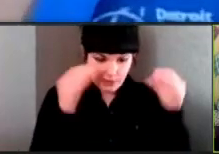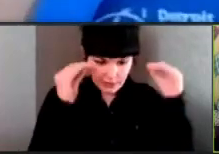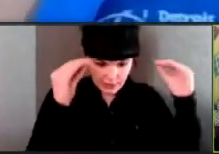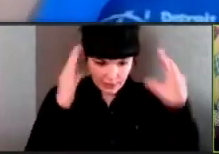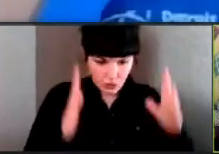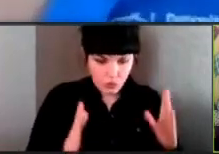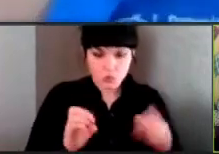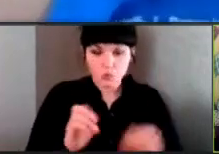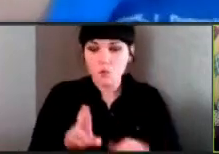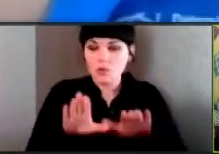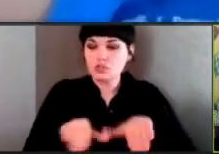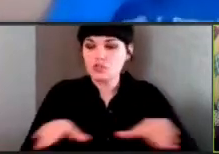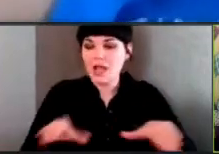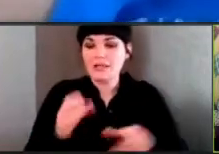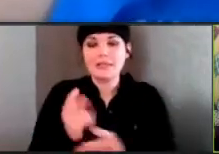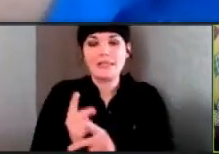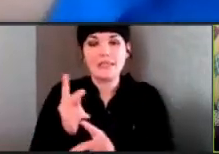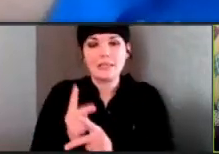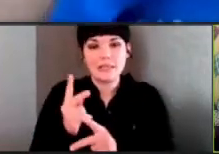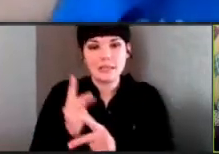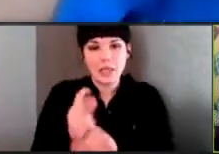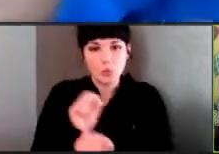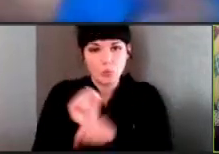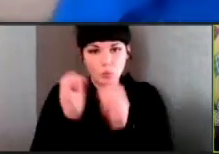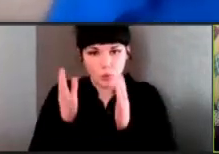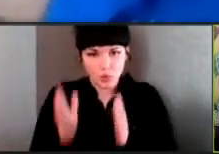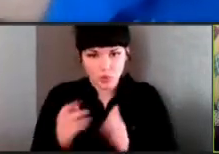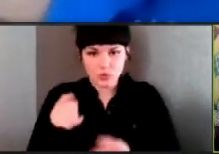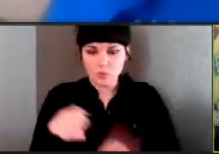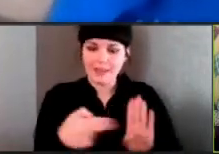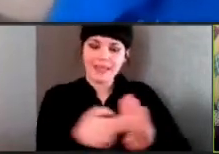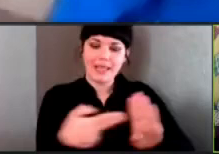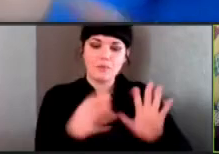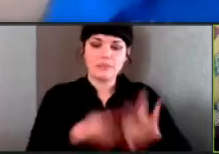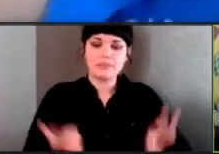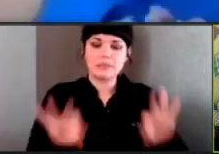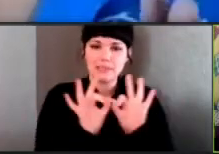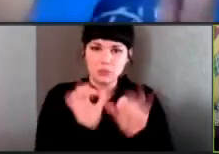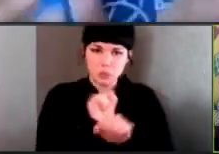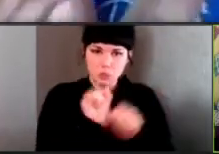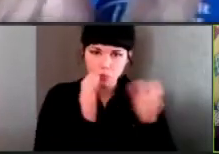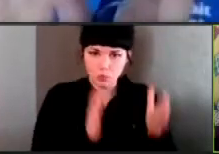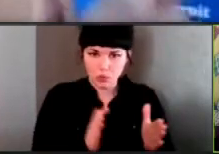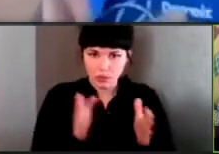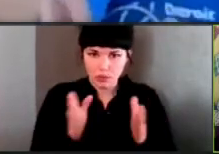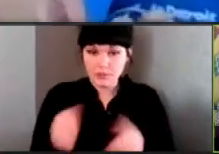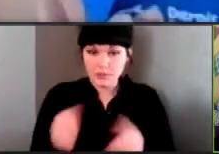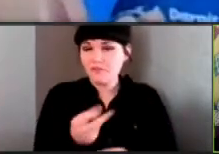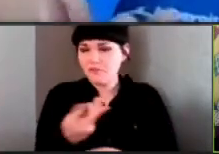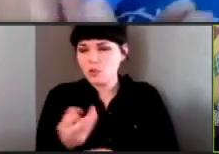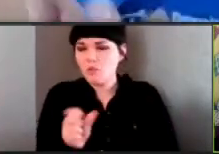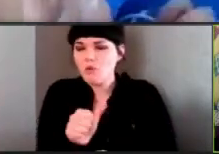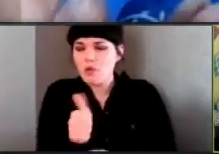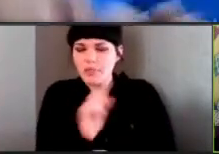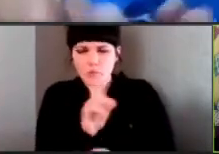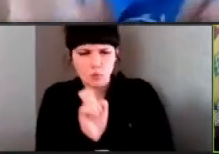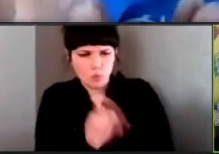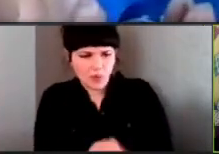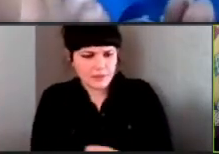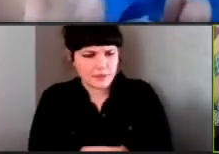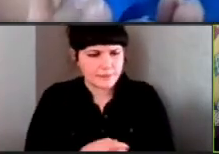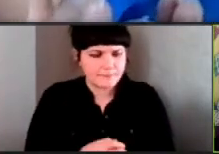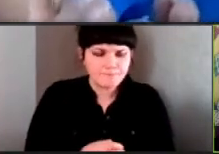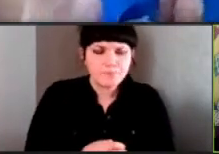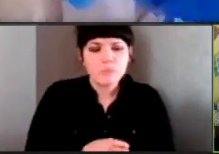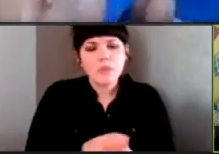essential workers. A question, there are a couple other stats that we're interested in hearing. One is, has there been a